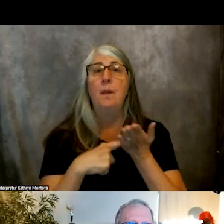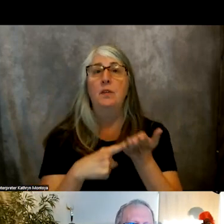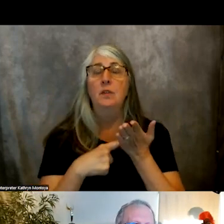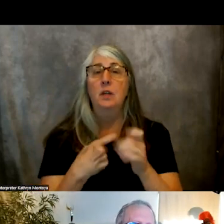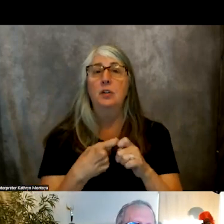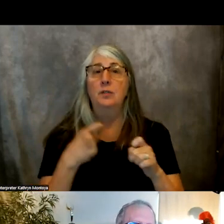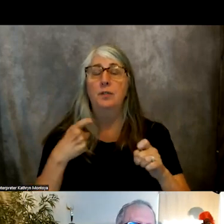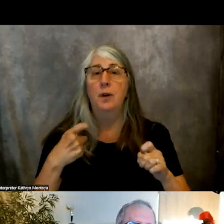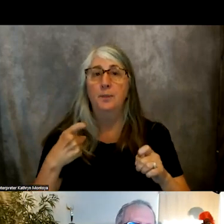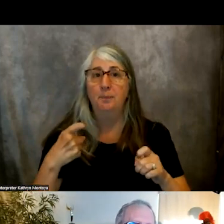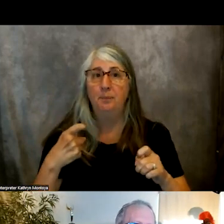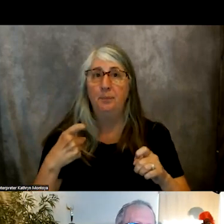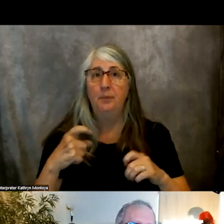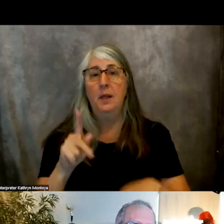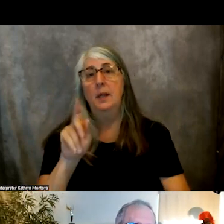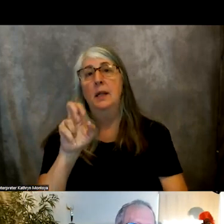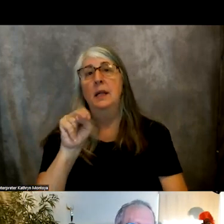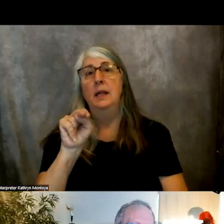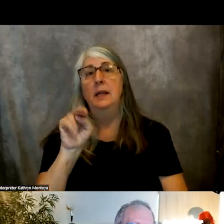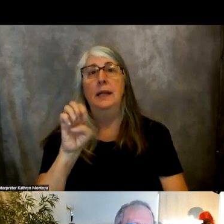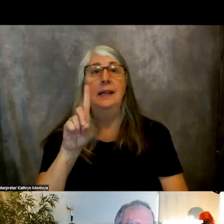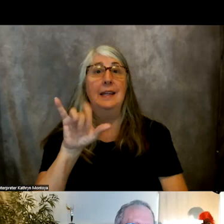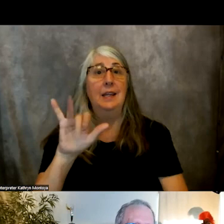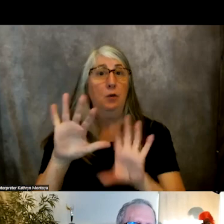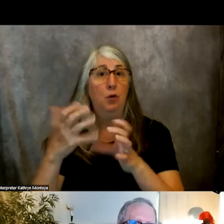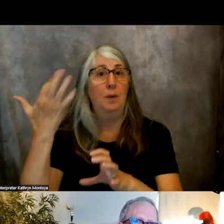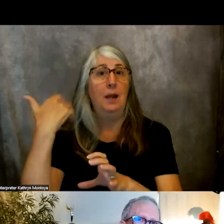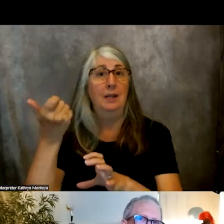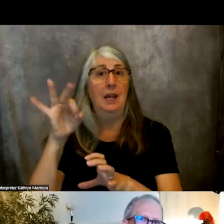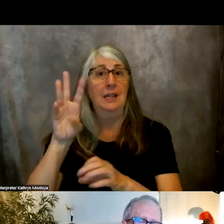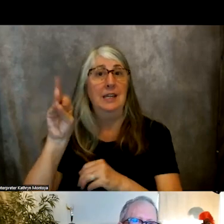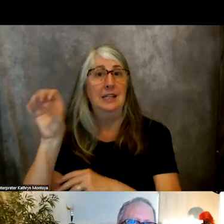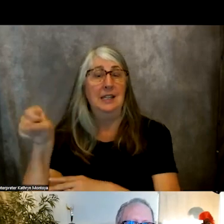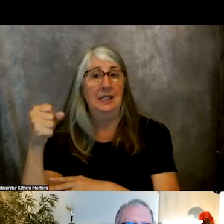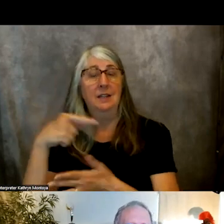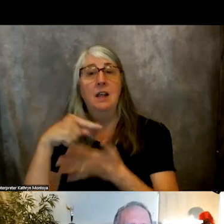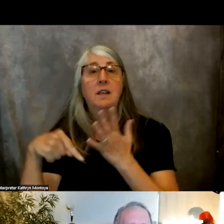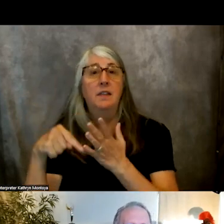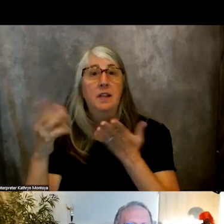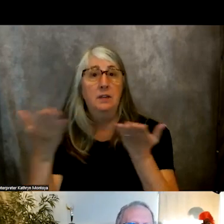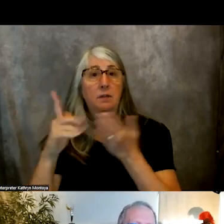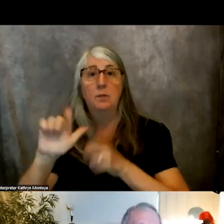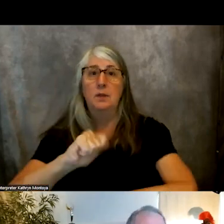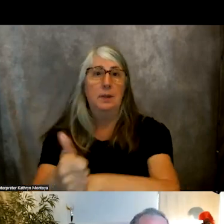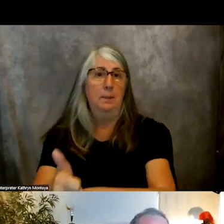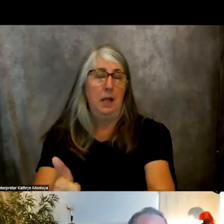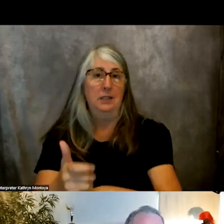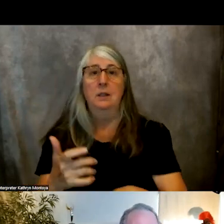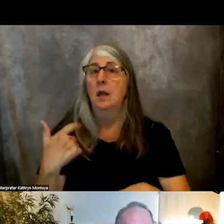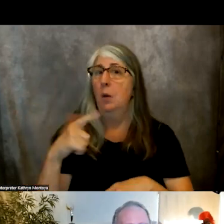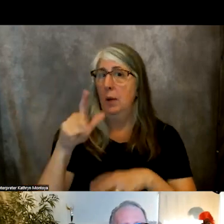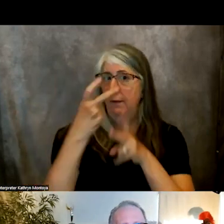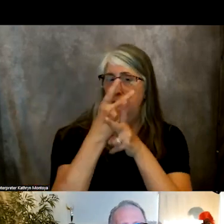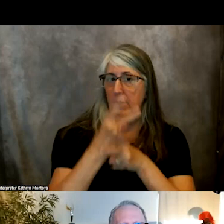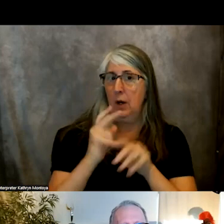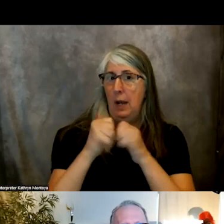the Kennedy group in the 60s was that these services had to be in play. And we're going to have to figure out